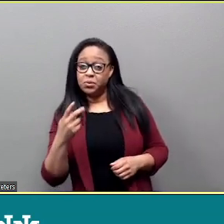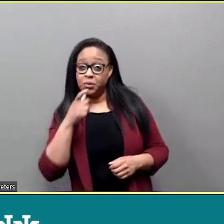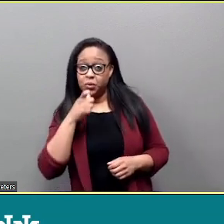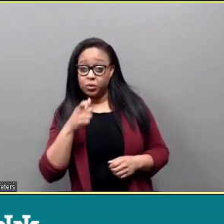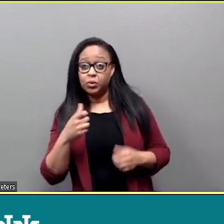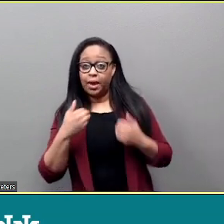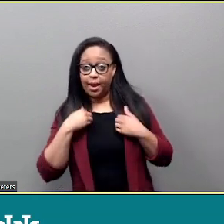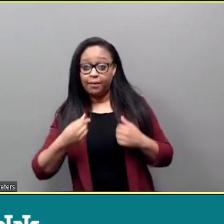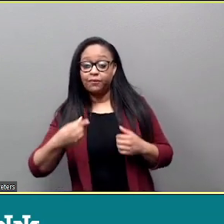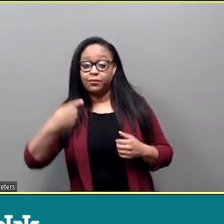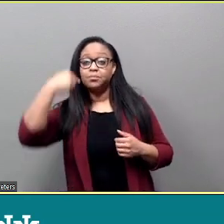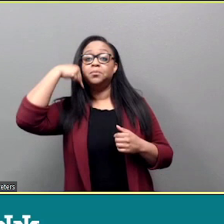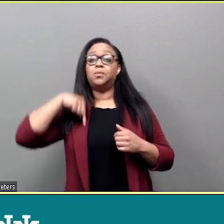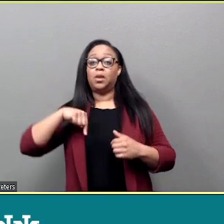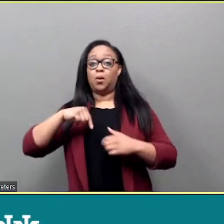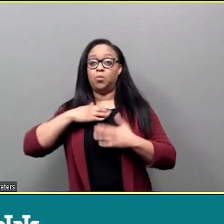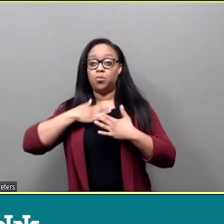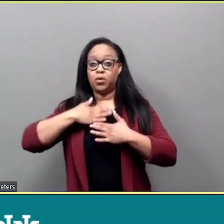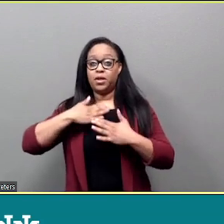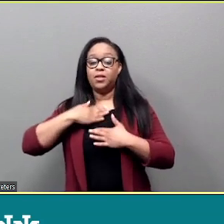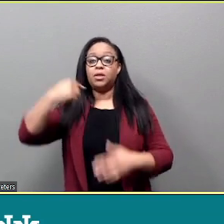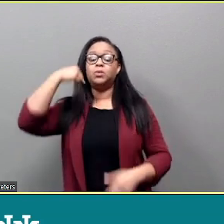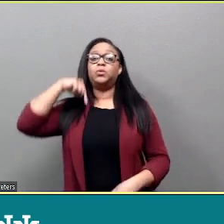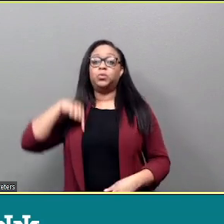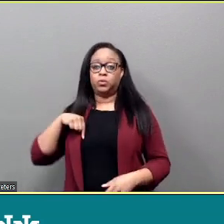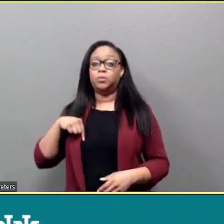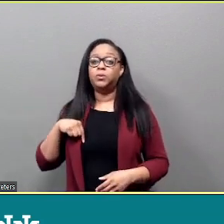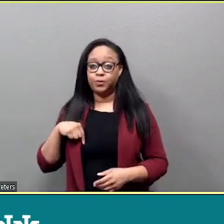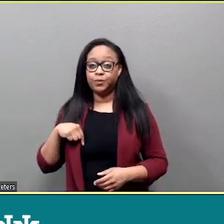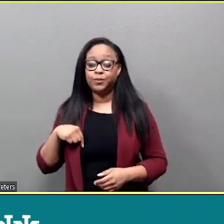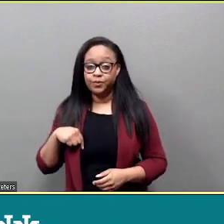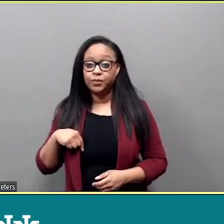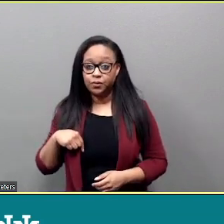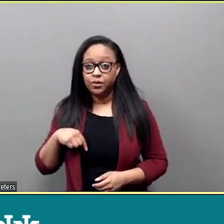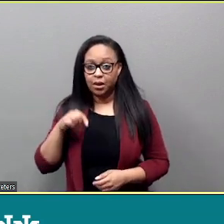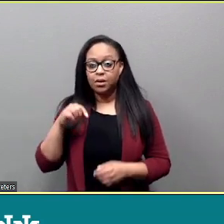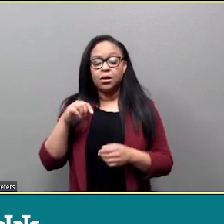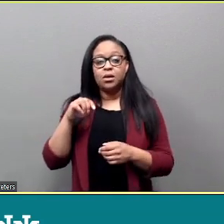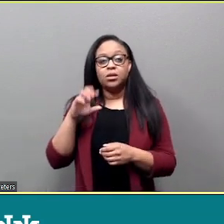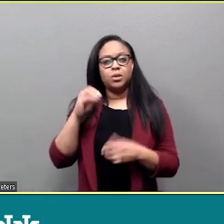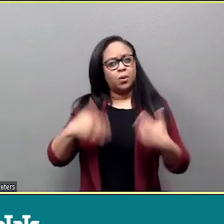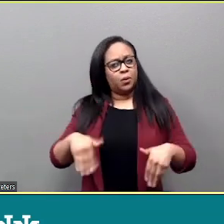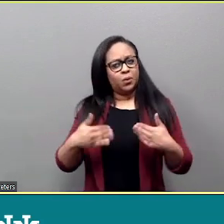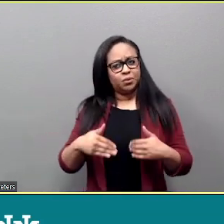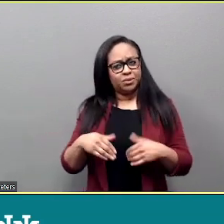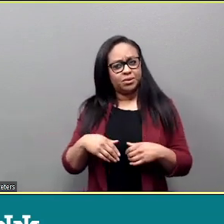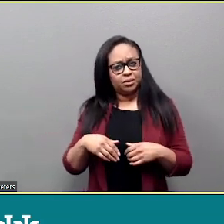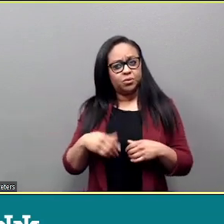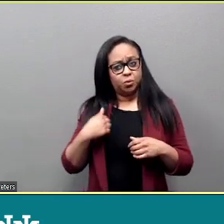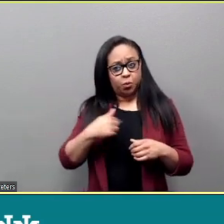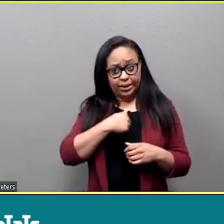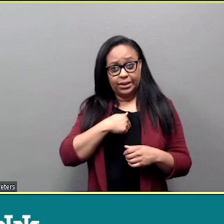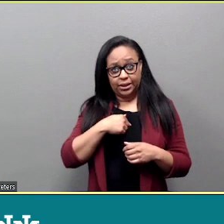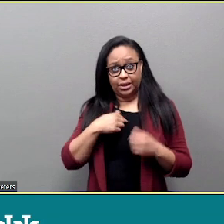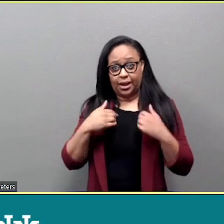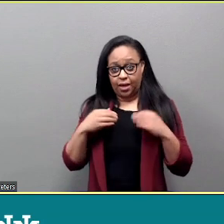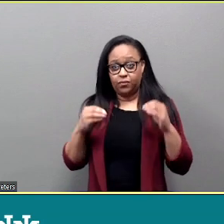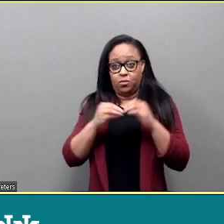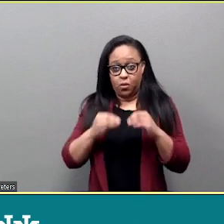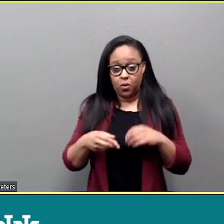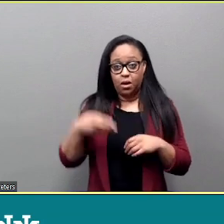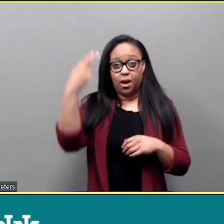of those patients had breathing tubes or were intubated. So again, just a much higher need for those